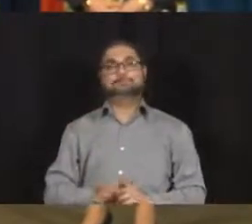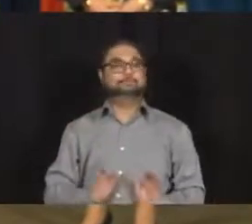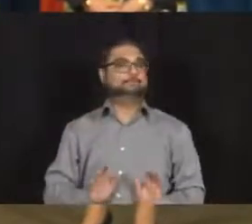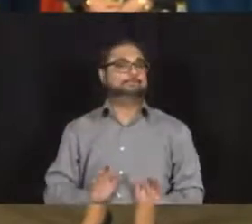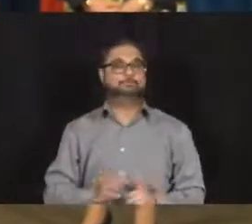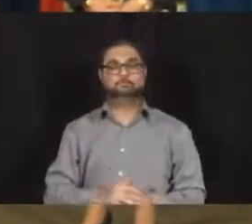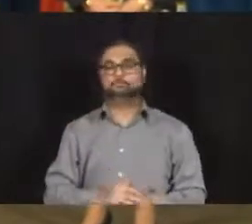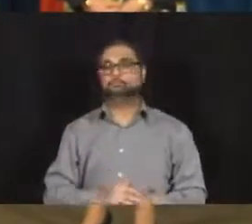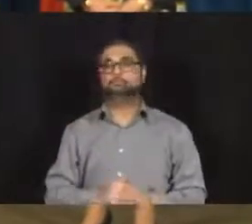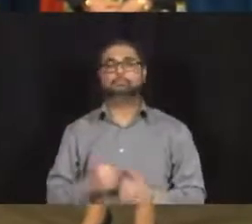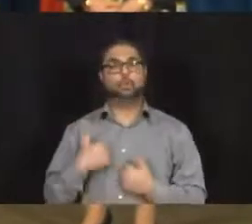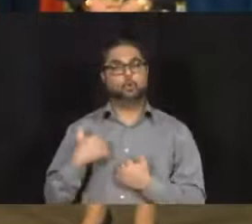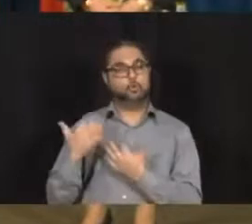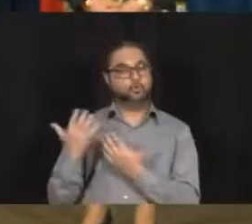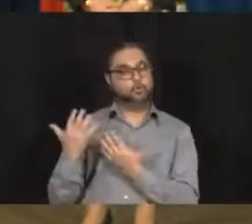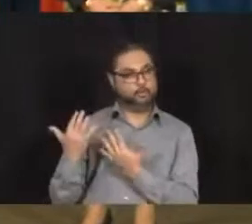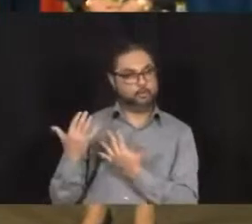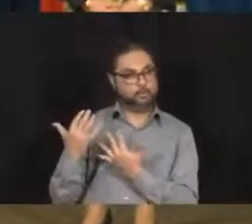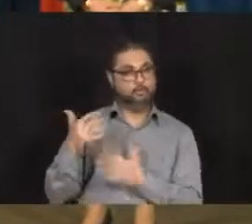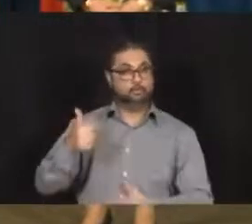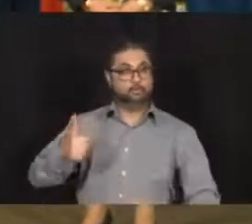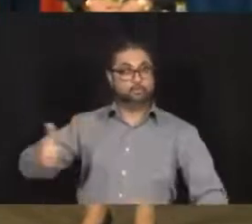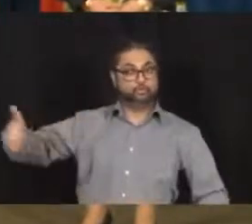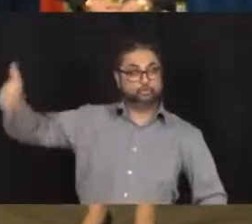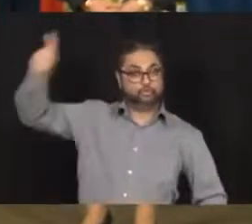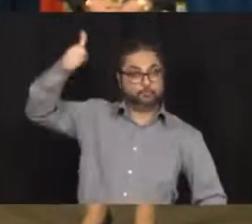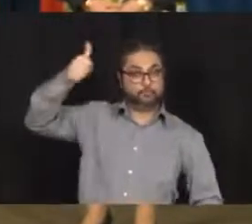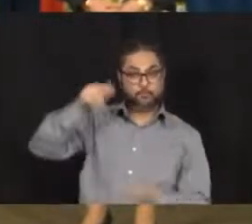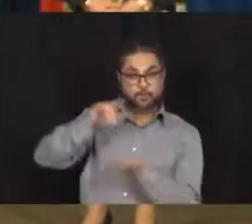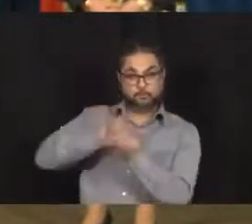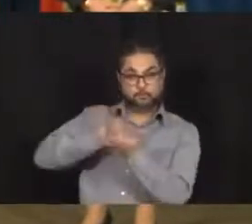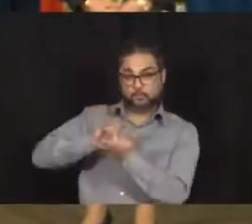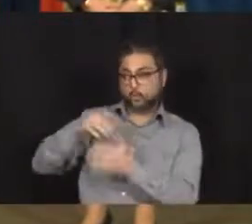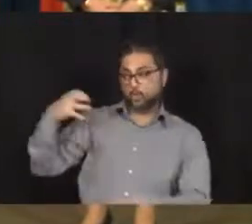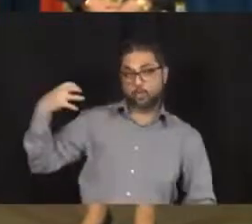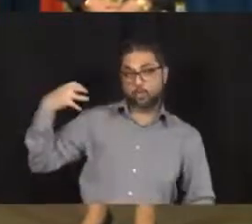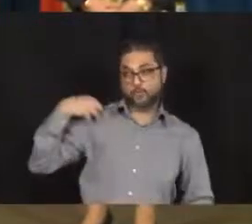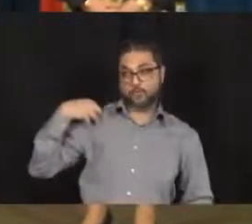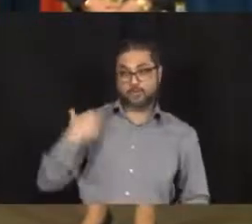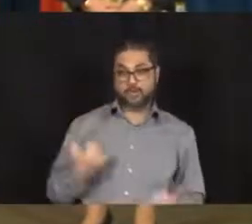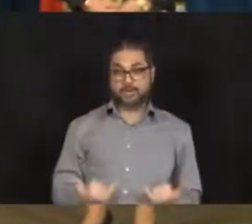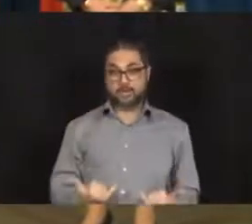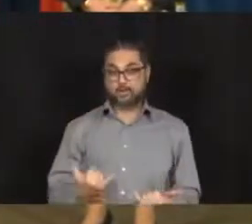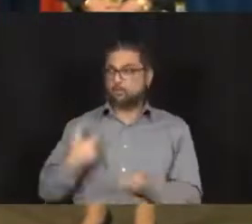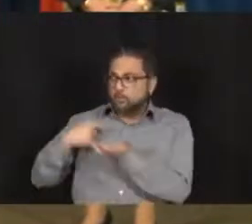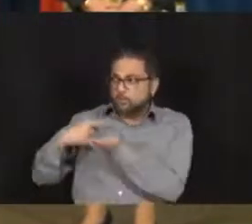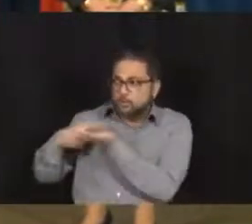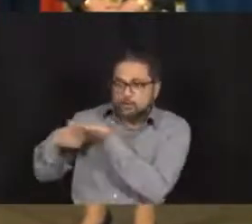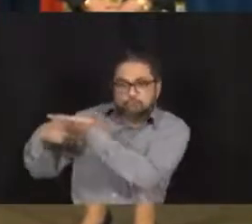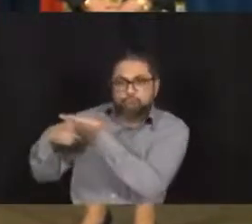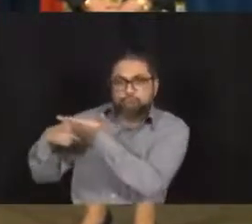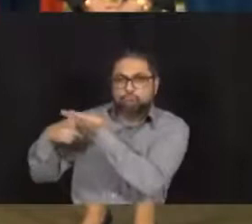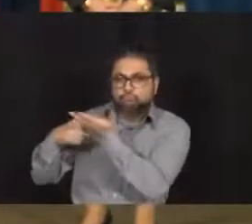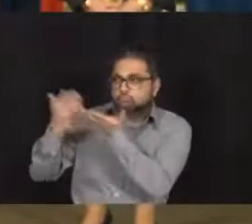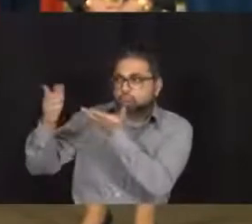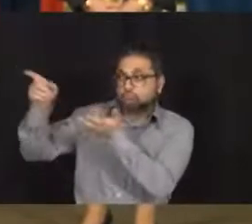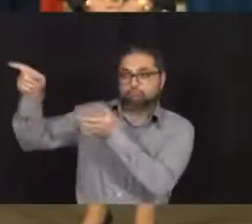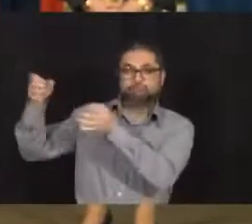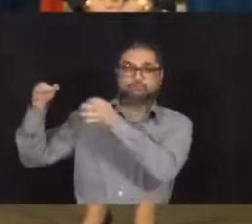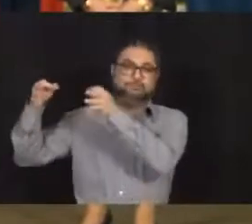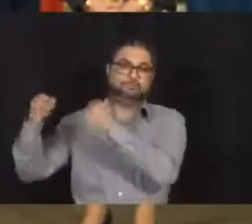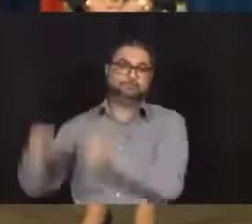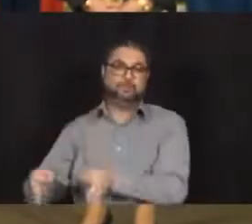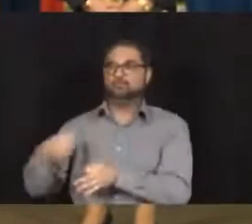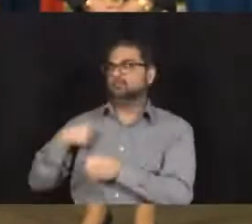we speak to our chief medical officer. At the end of the day, he's gonna have the call on this, and then with full communication